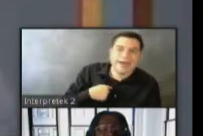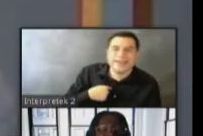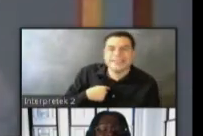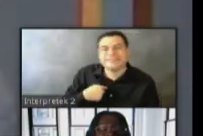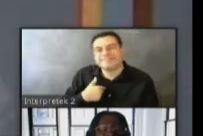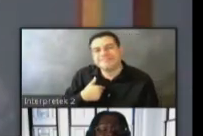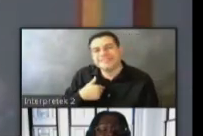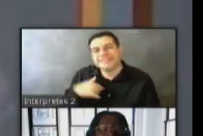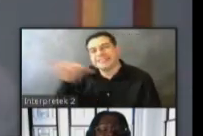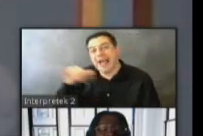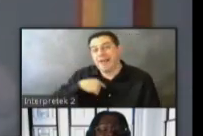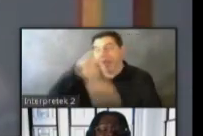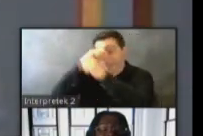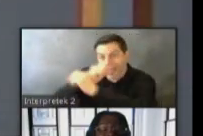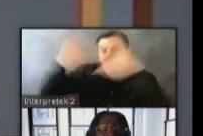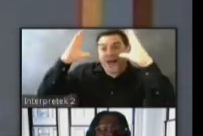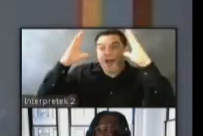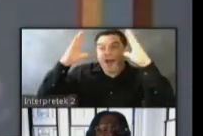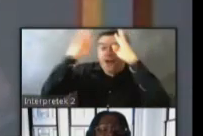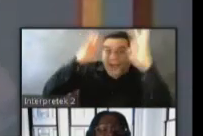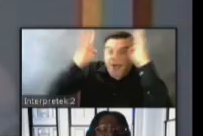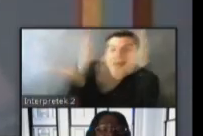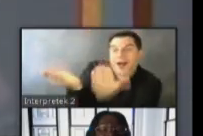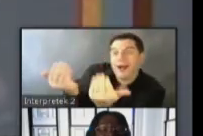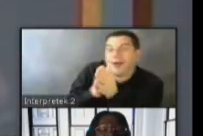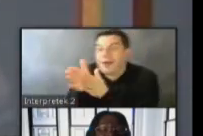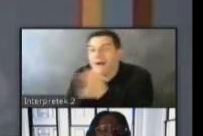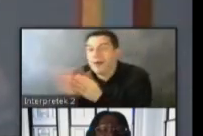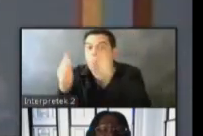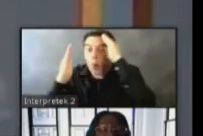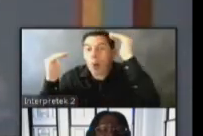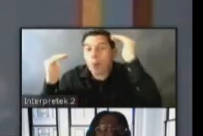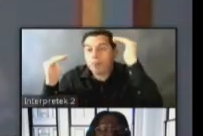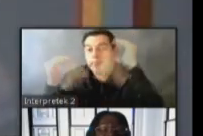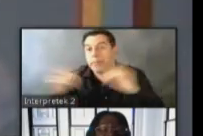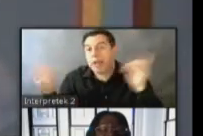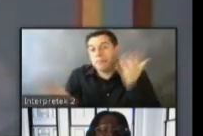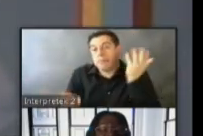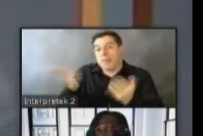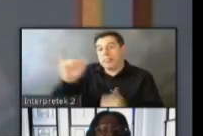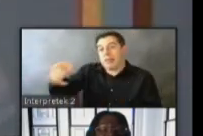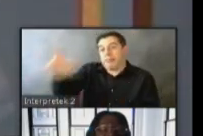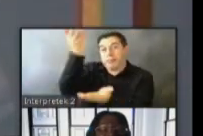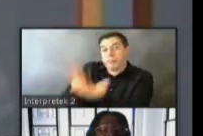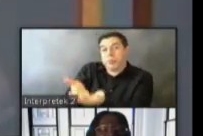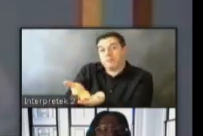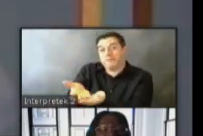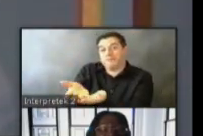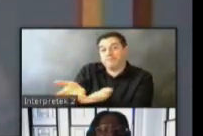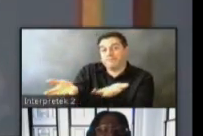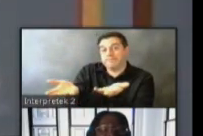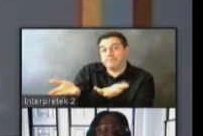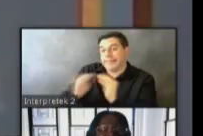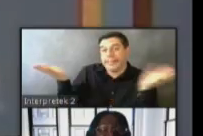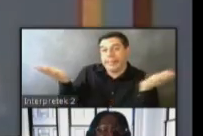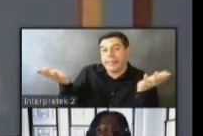things, but maybe what that shows us is that the innovation is clear, you know, that there is no secret,